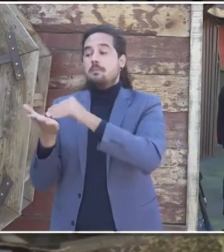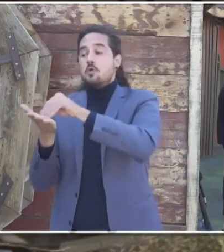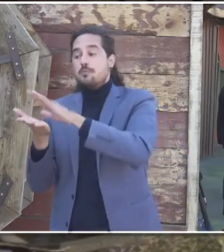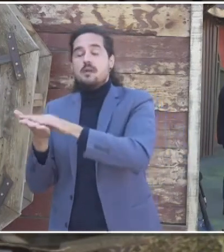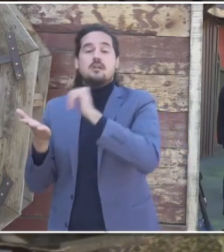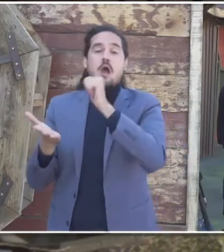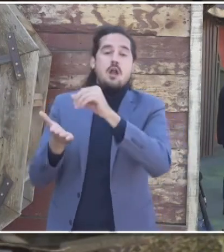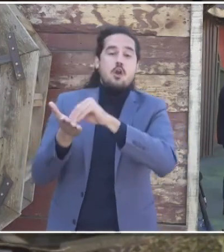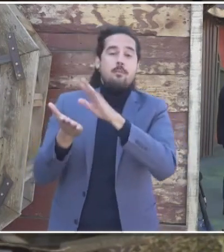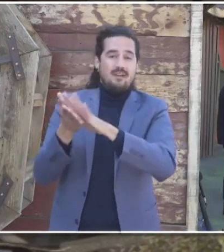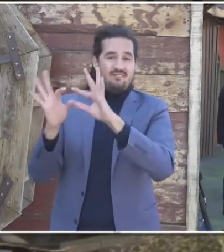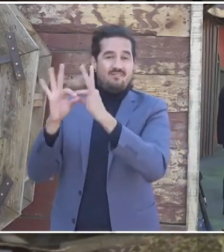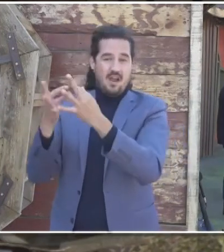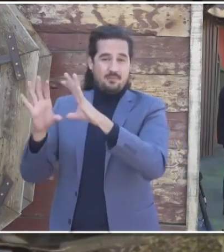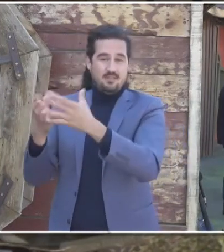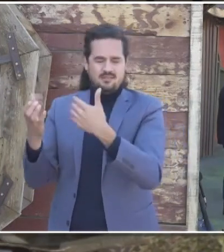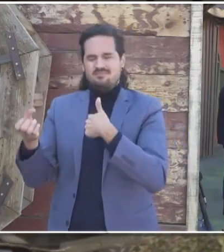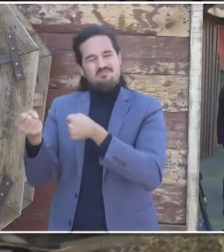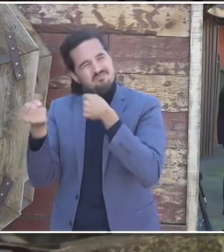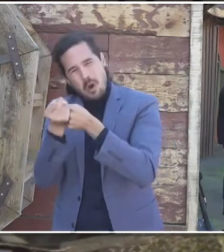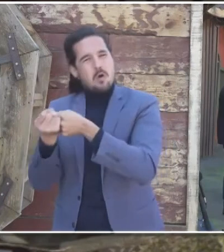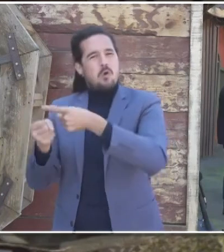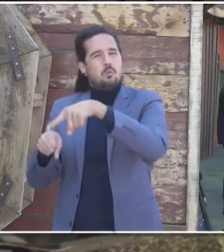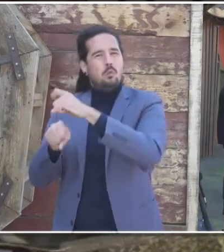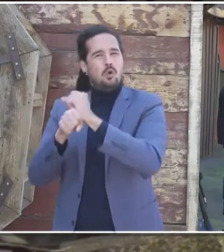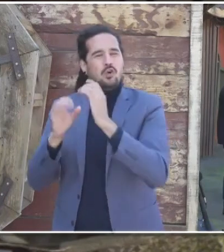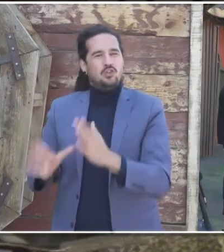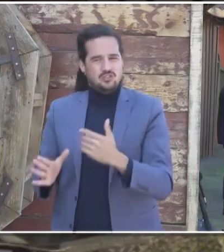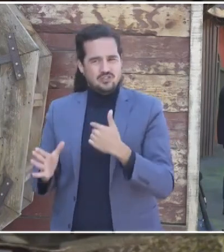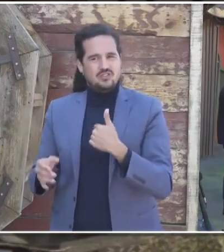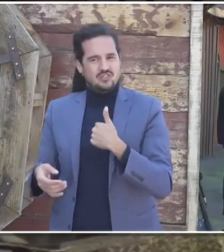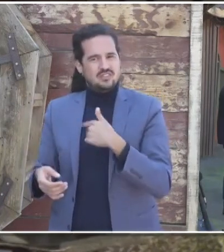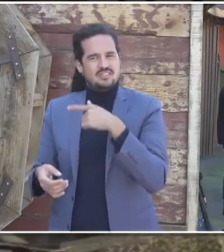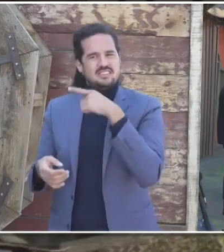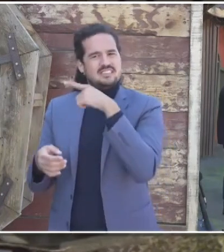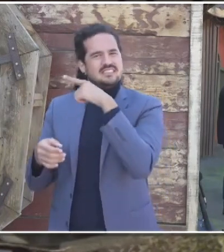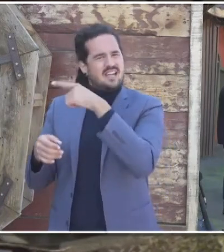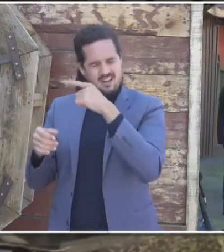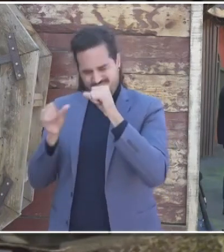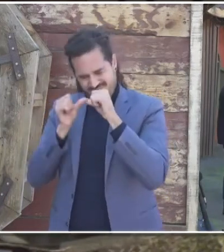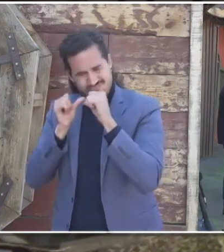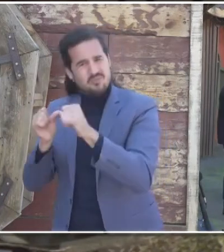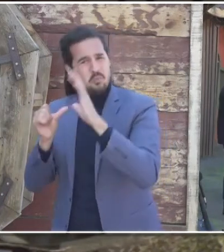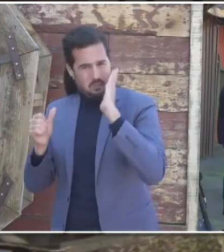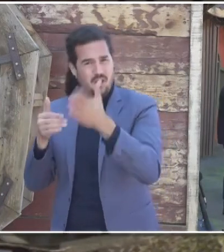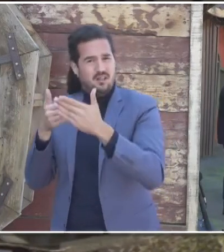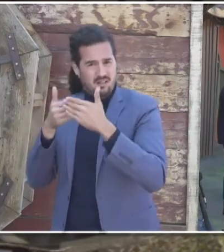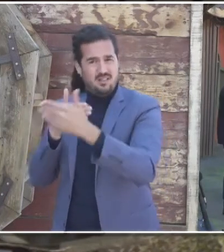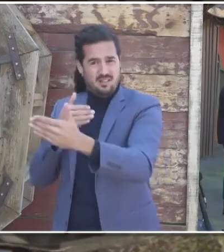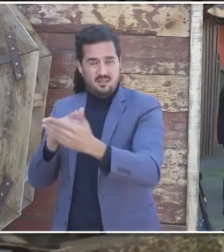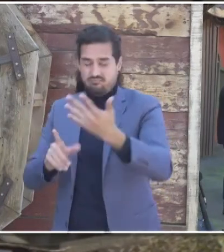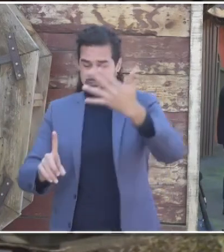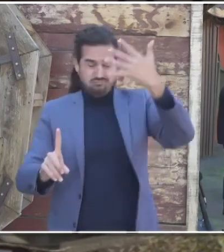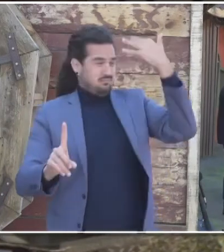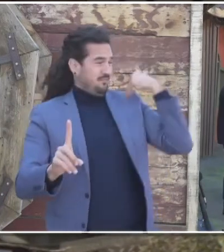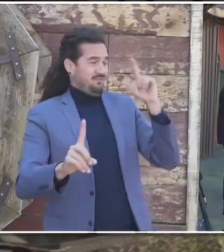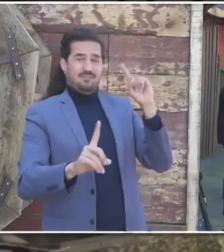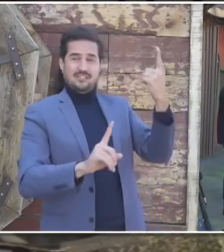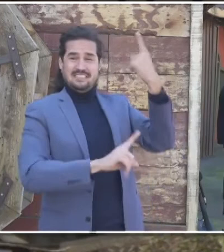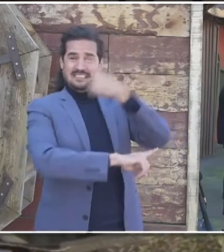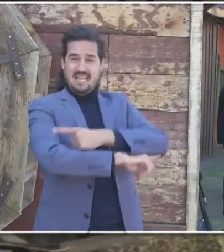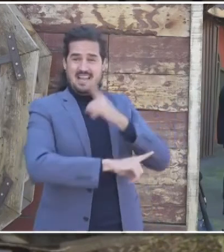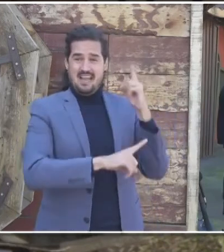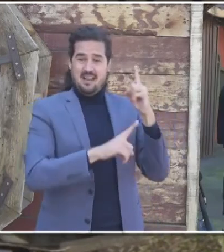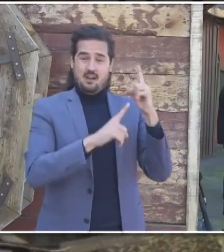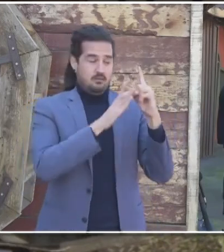to focus and resolve to help workers across the spectrum that have been there from day one, that never took a day off and fed